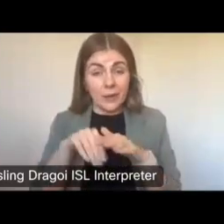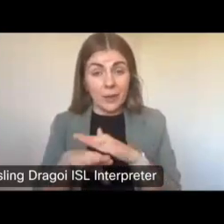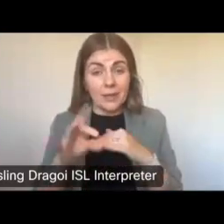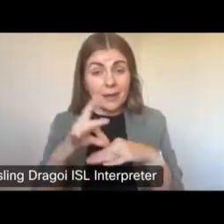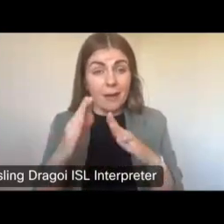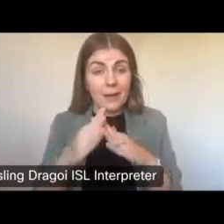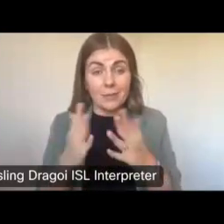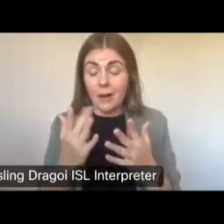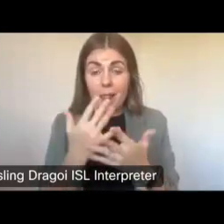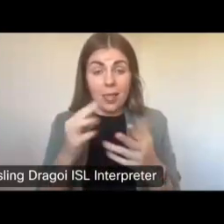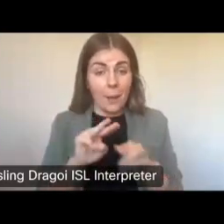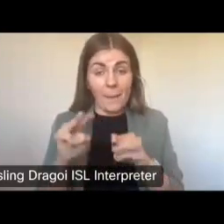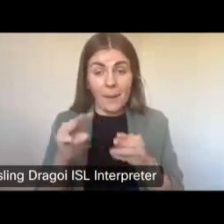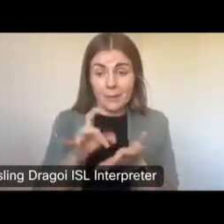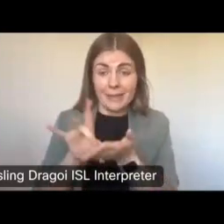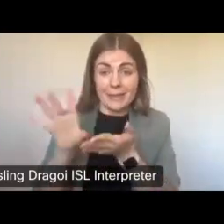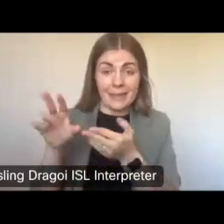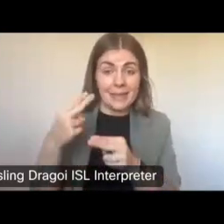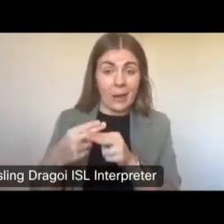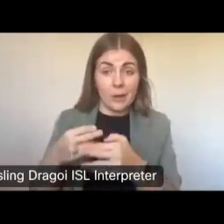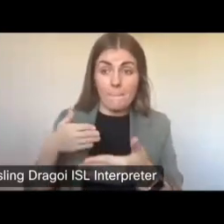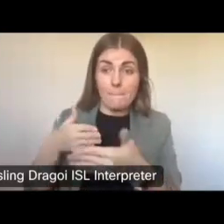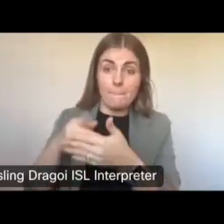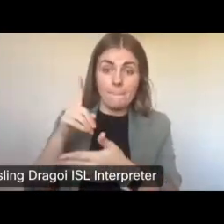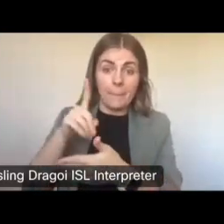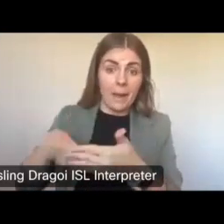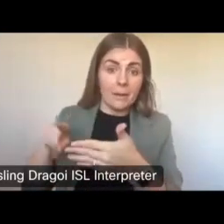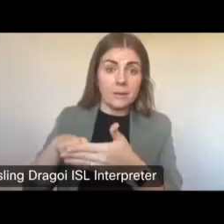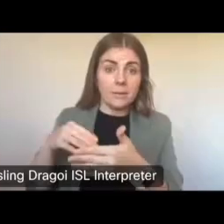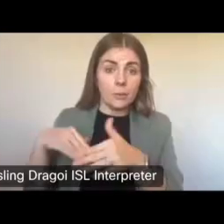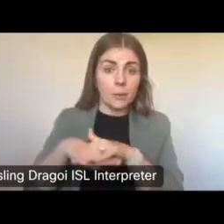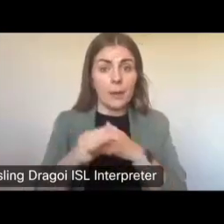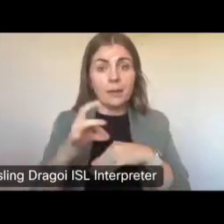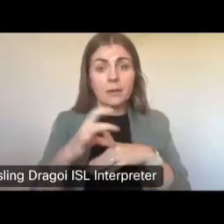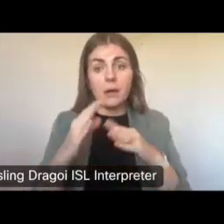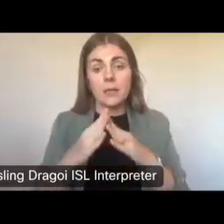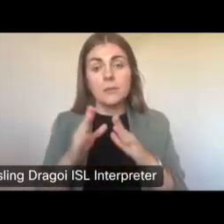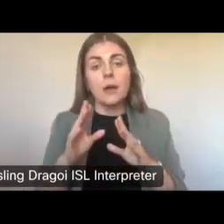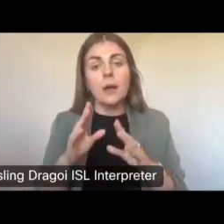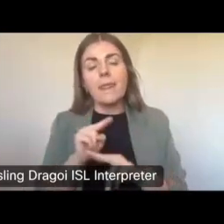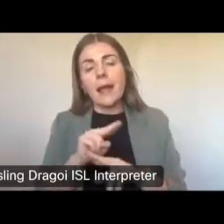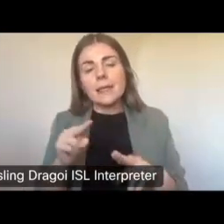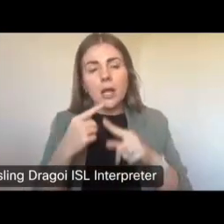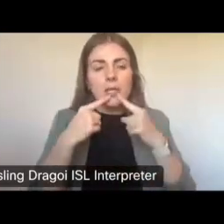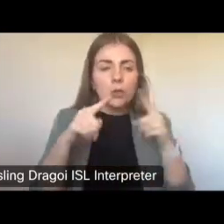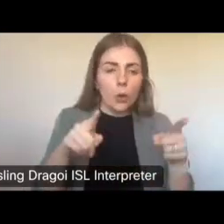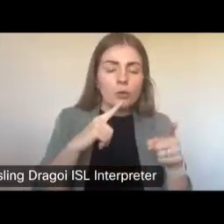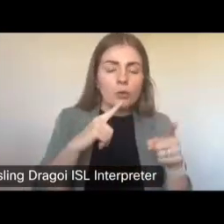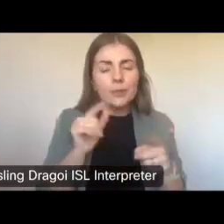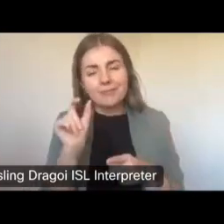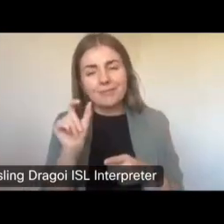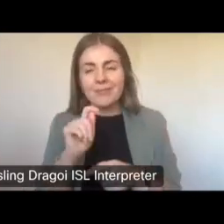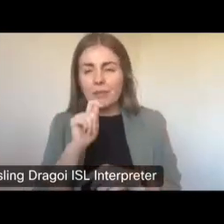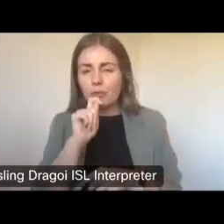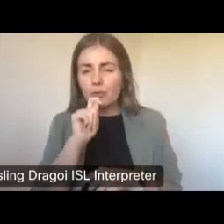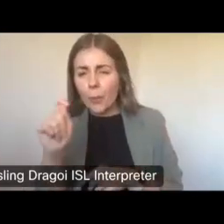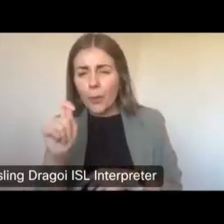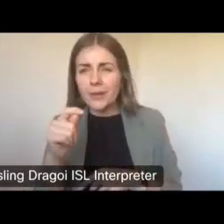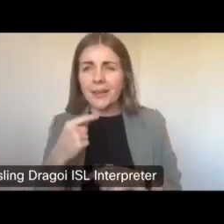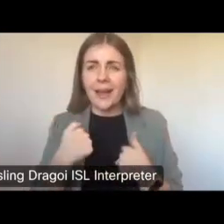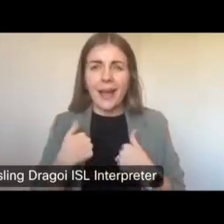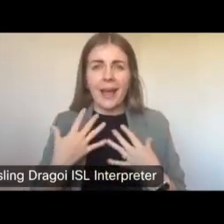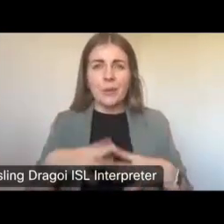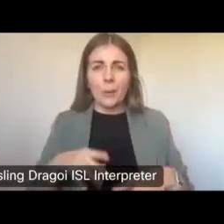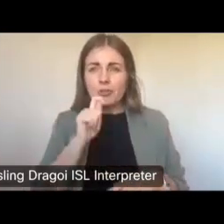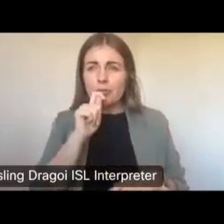barred. So, you know, that's not disclosure, but there is an element of reporting. But again, I don't want to report people because I think it's such a